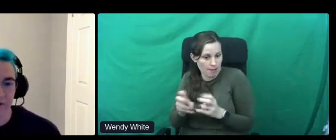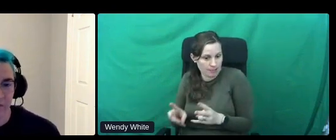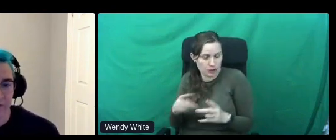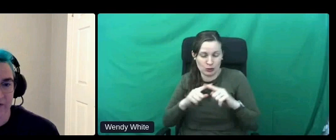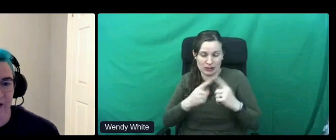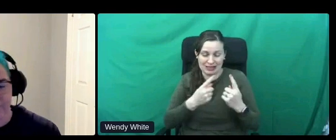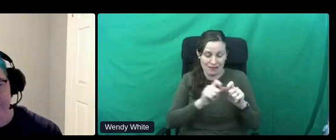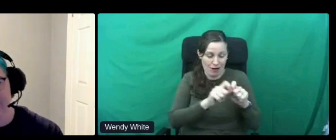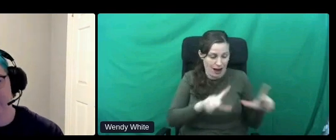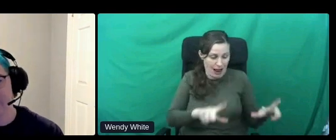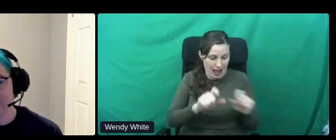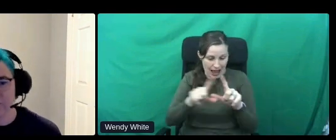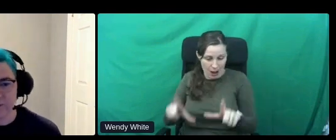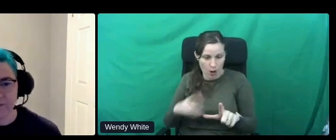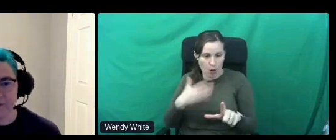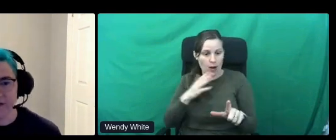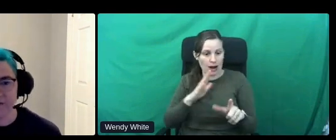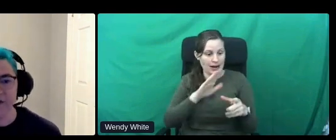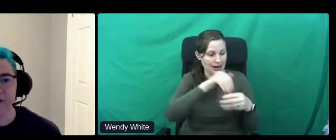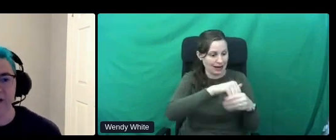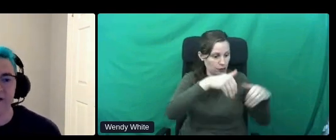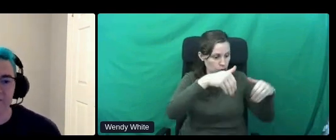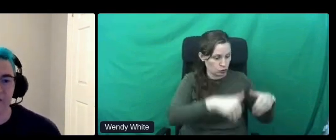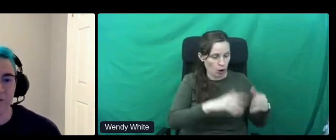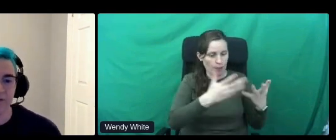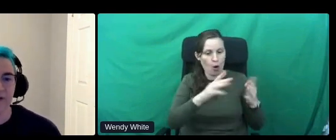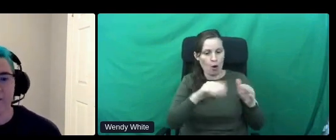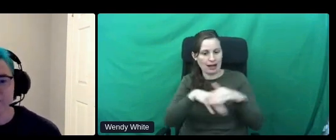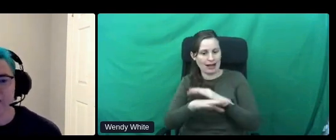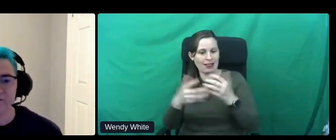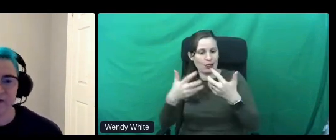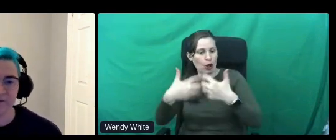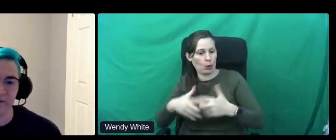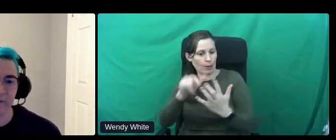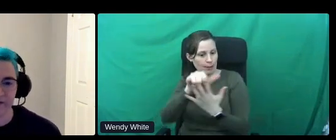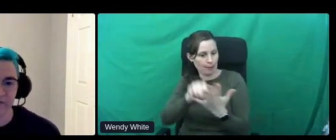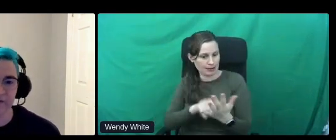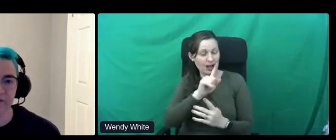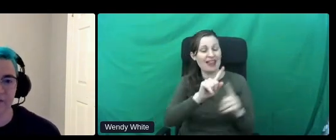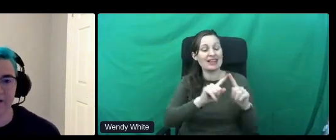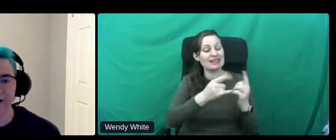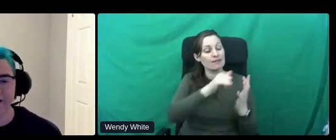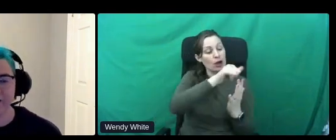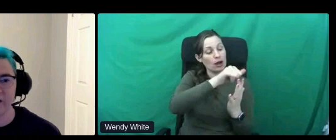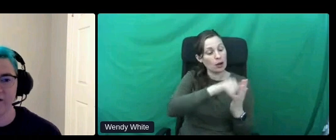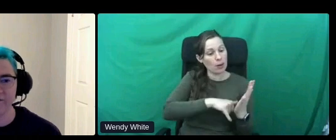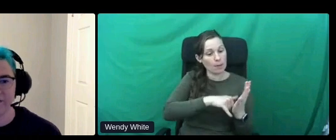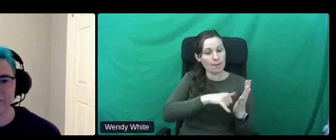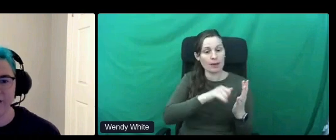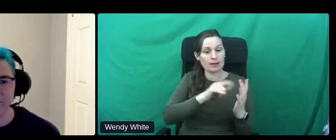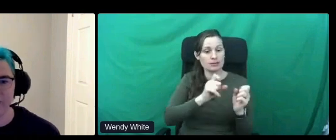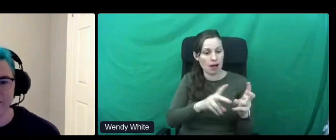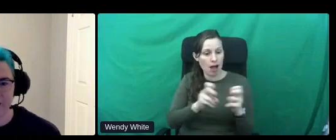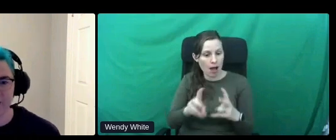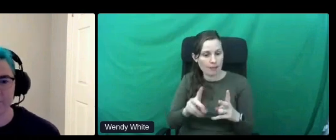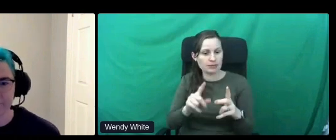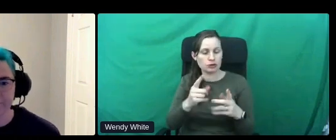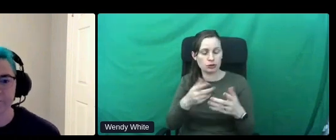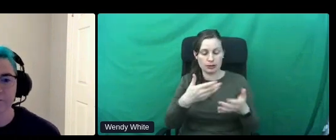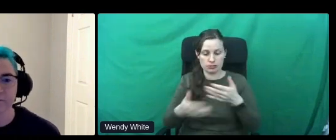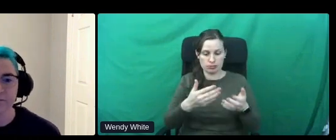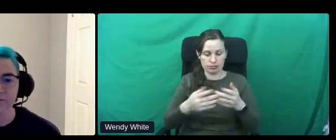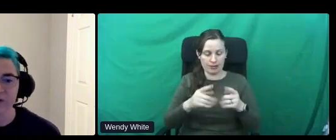for when you're in the shop versus when you're in your equipment menu, and different equipment types would have to have different modules in order to handle all of this wrapping and